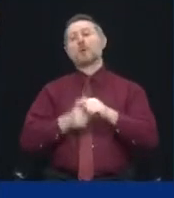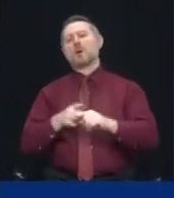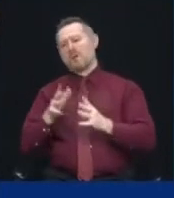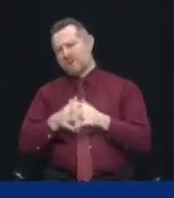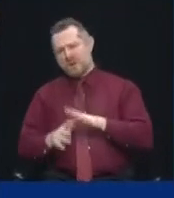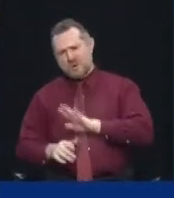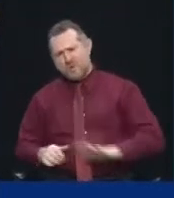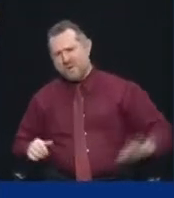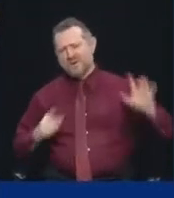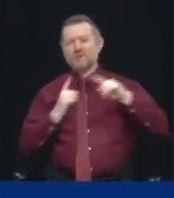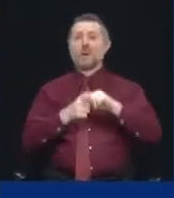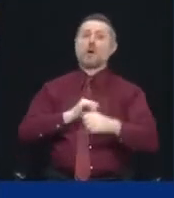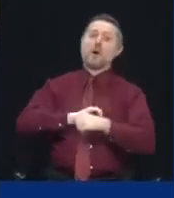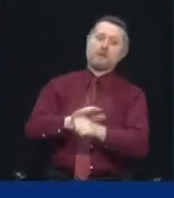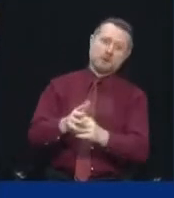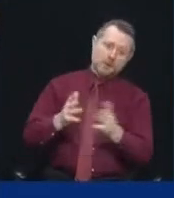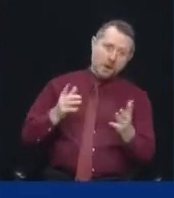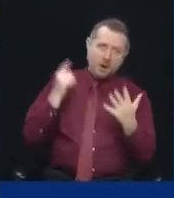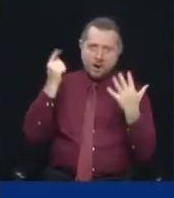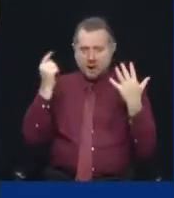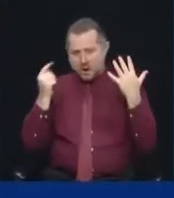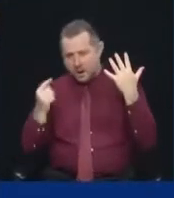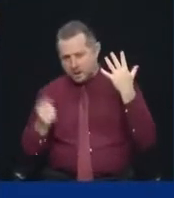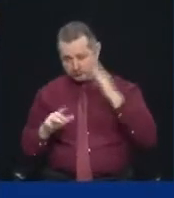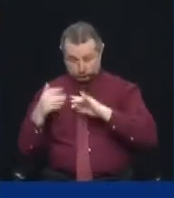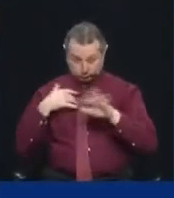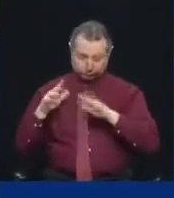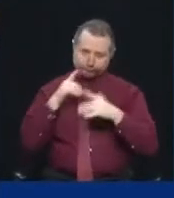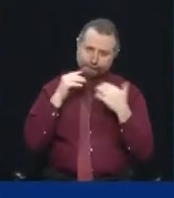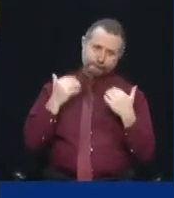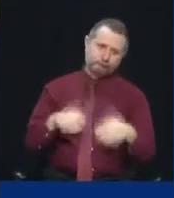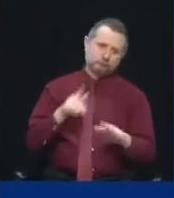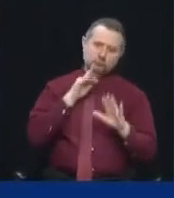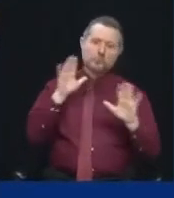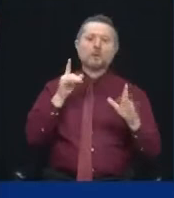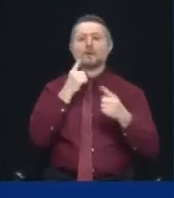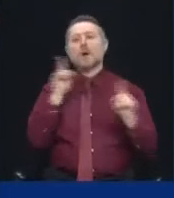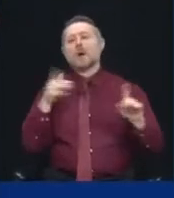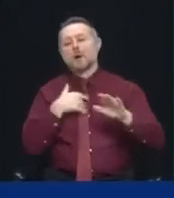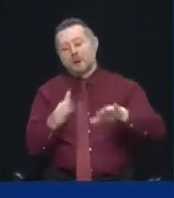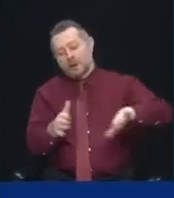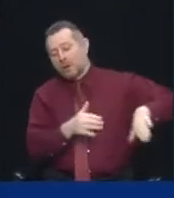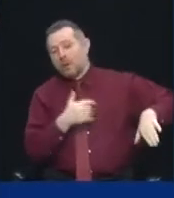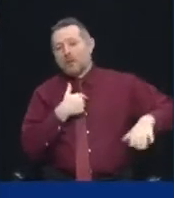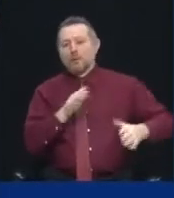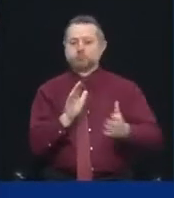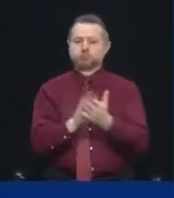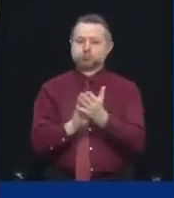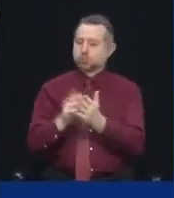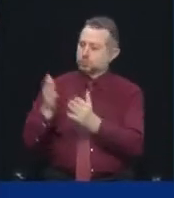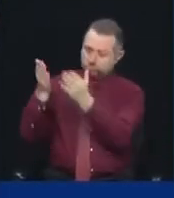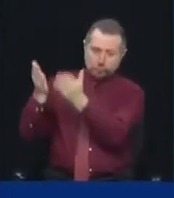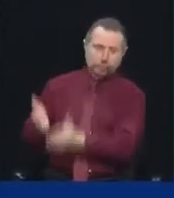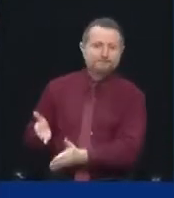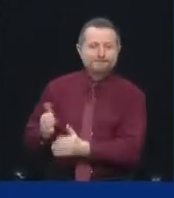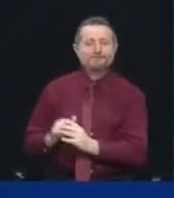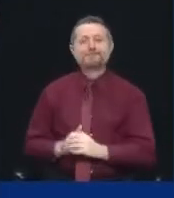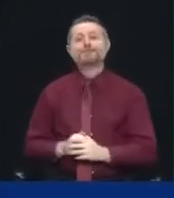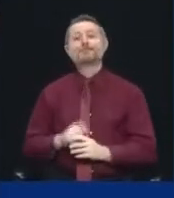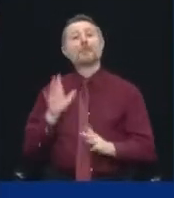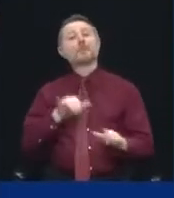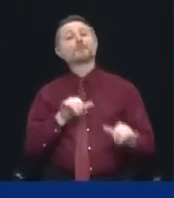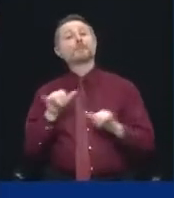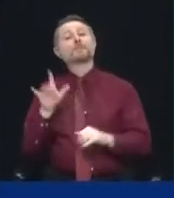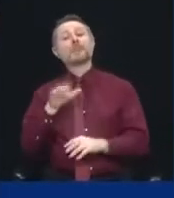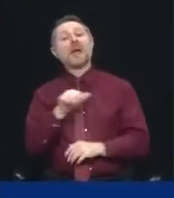federal relief. But it's really a good piece of work, and I want to congratulate her. Same to Assemblyman